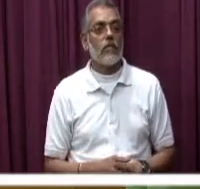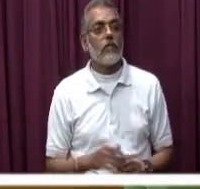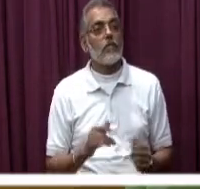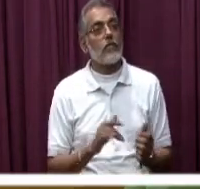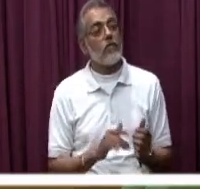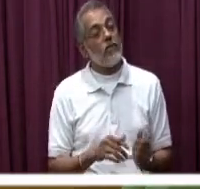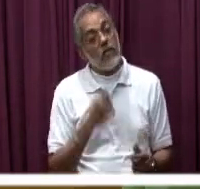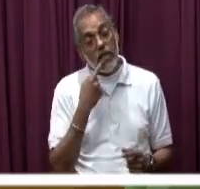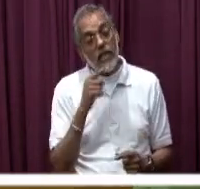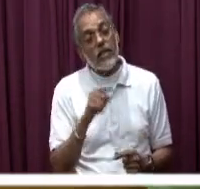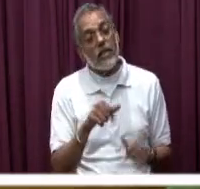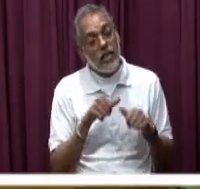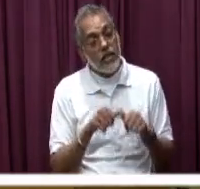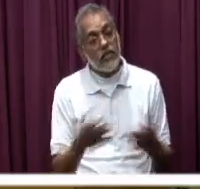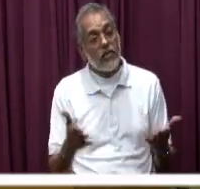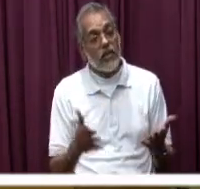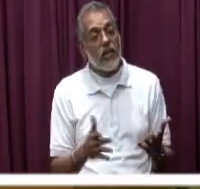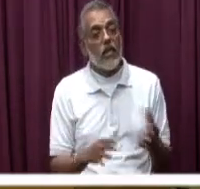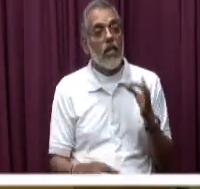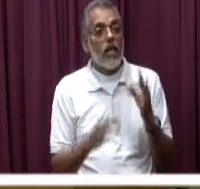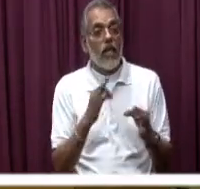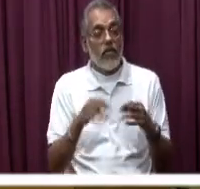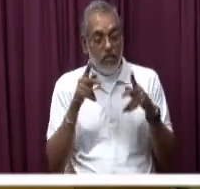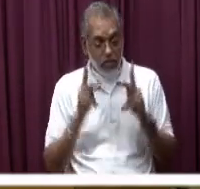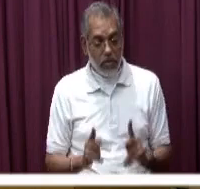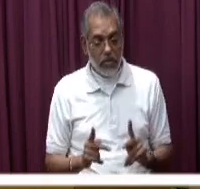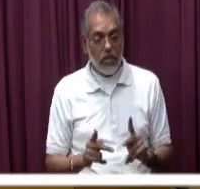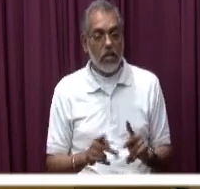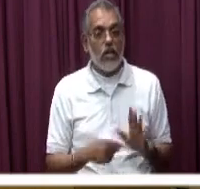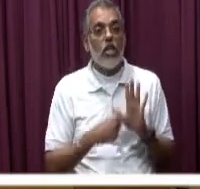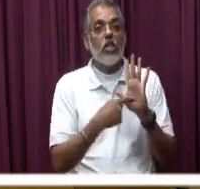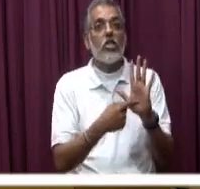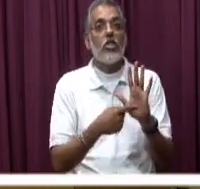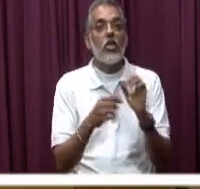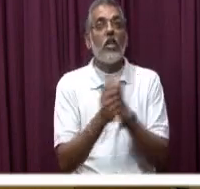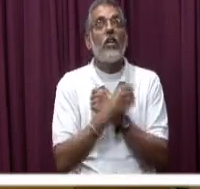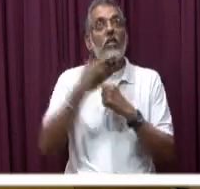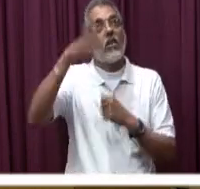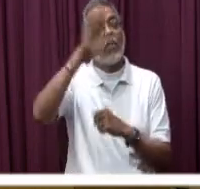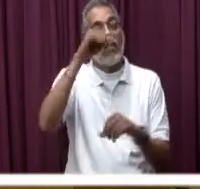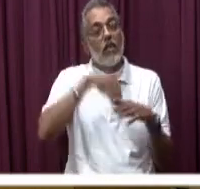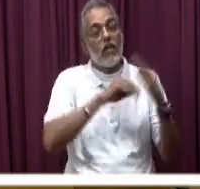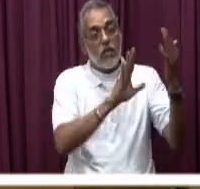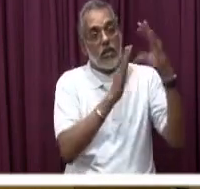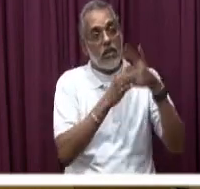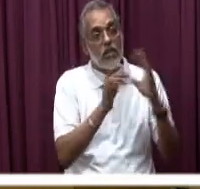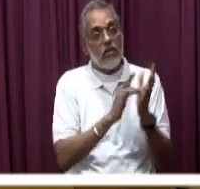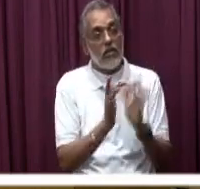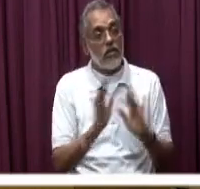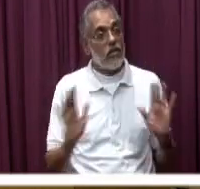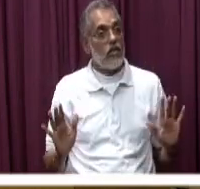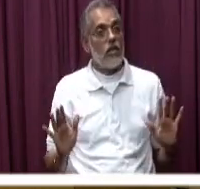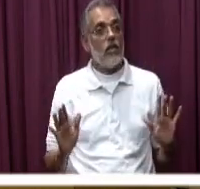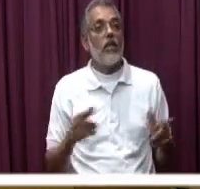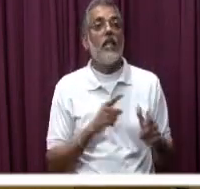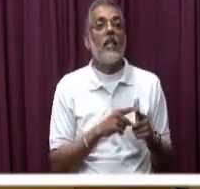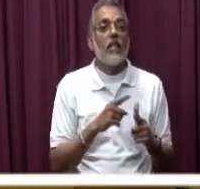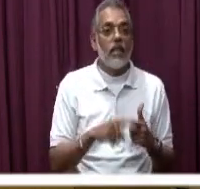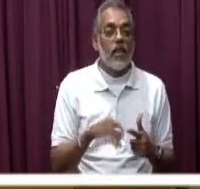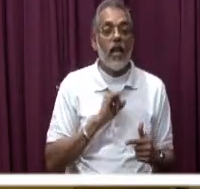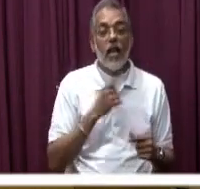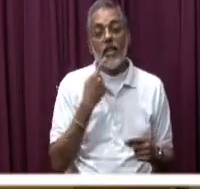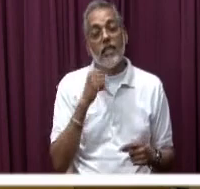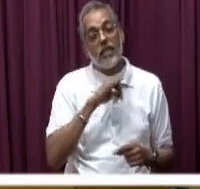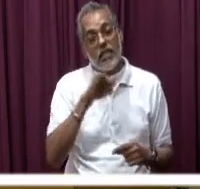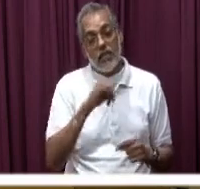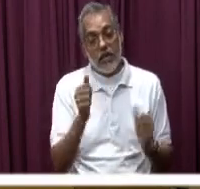on from there and says, anyone who declares himself in my presence, in the presence of men, I will declare myself for him in the presence